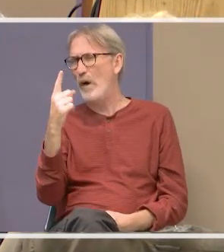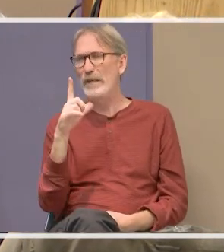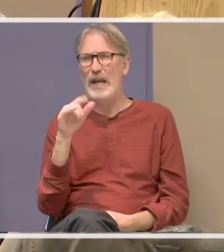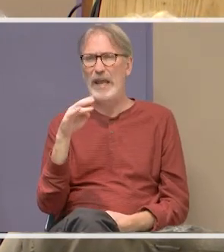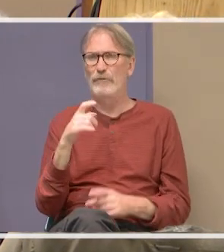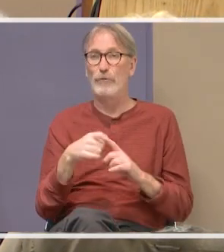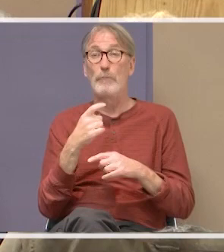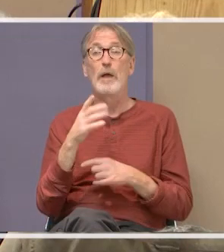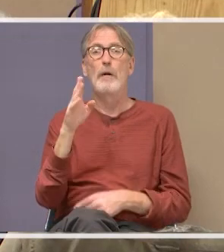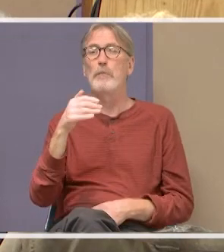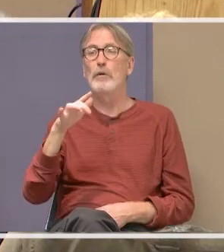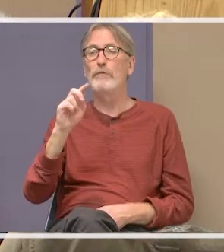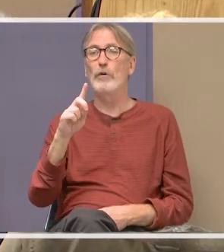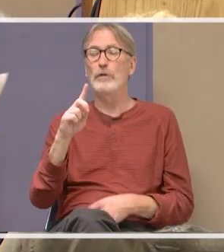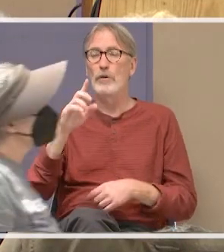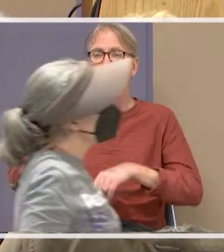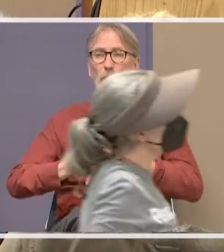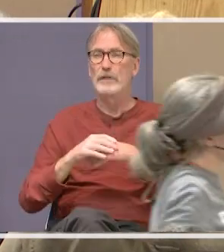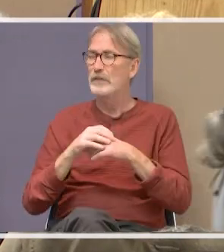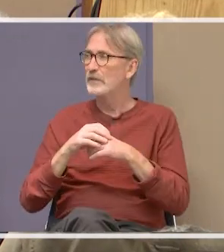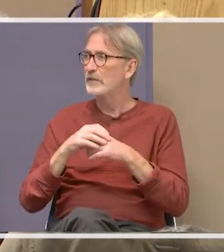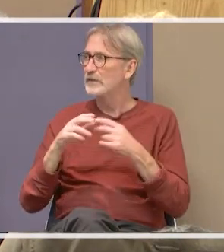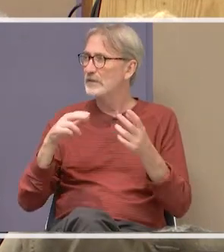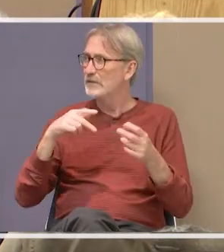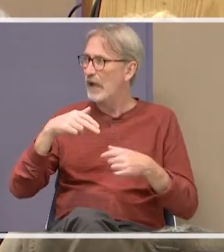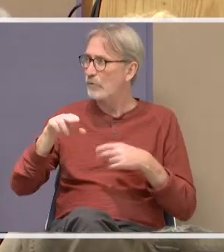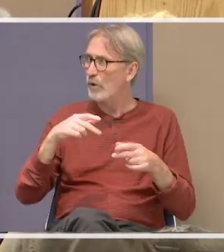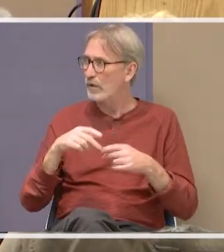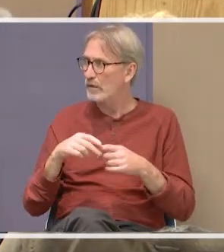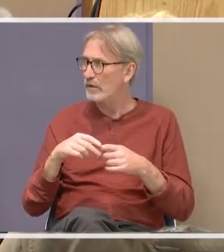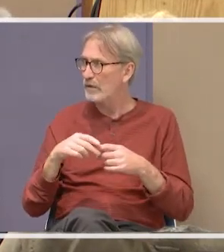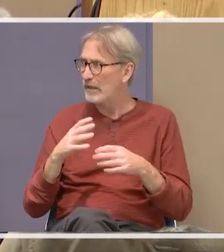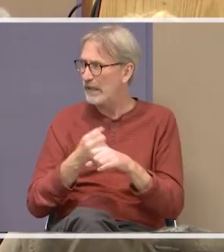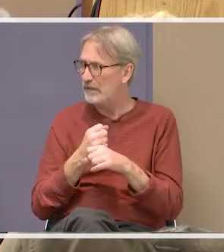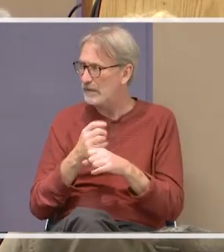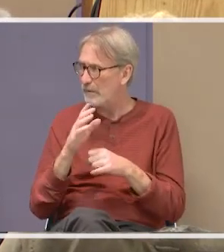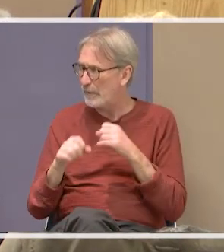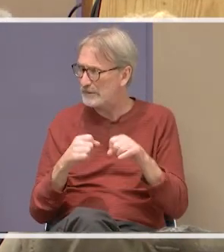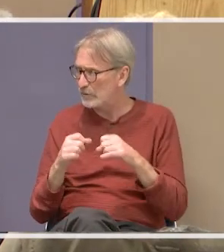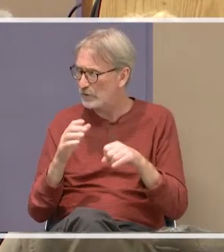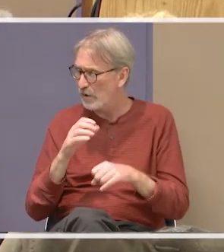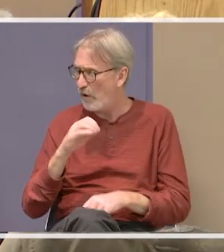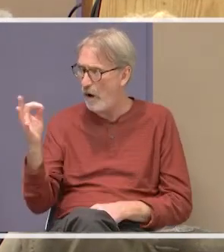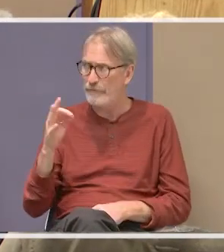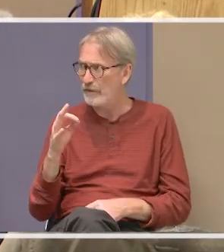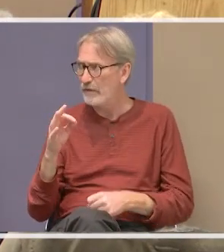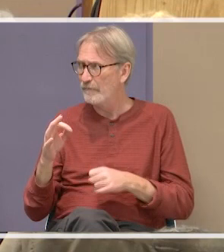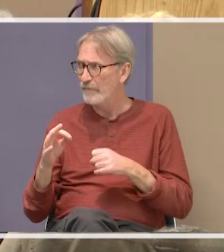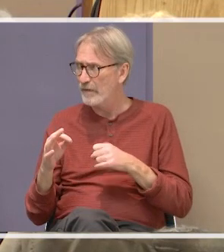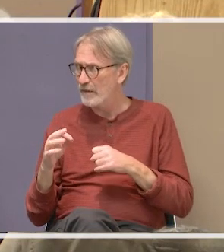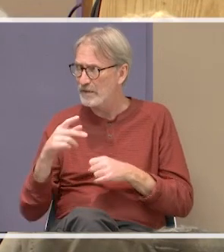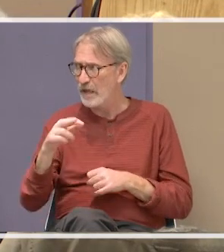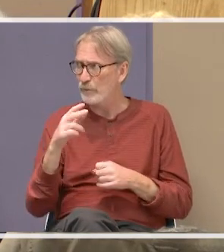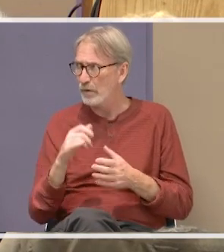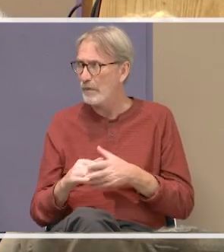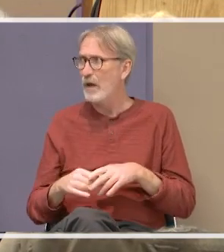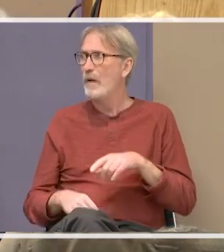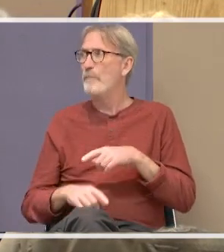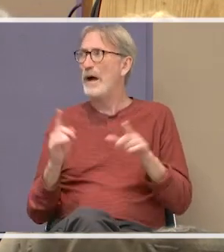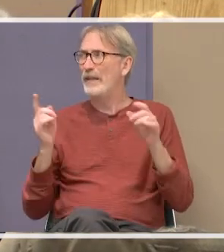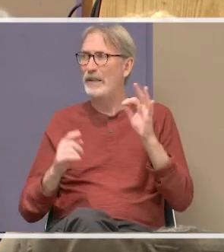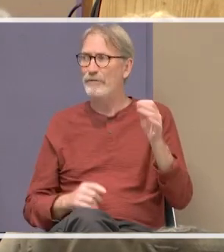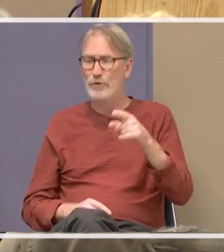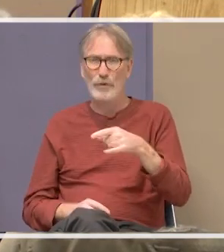on the sidewalk, put a protected bikeway on the street, get the bikes off the sidewalks, that would be great. But if you have